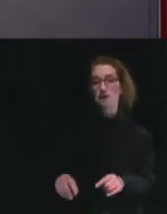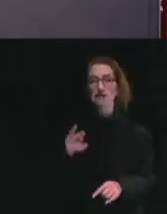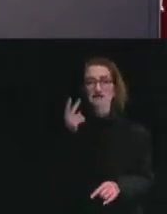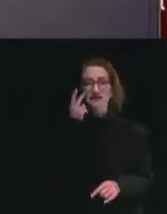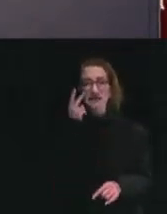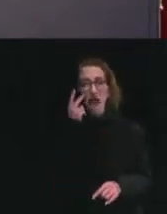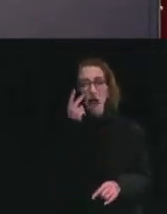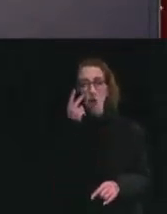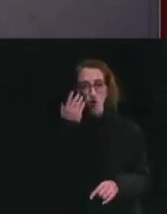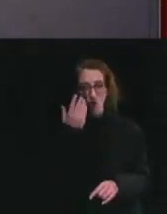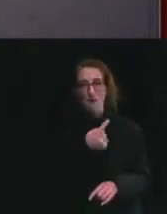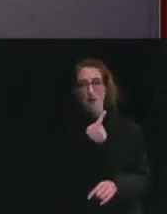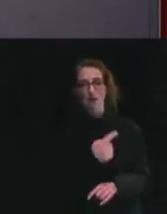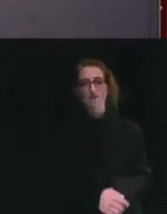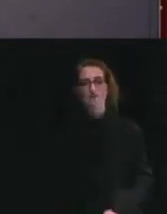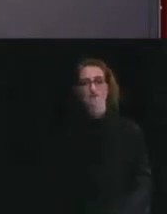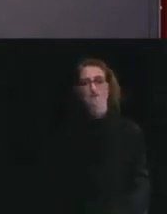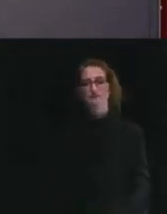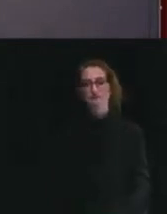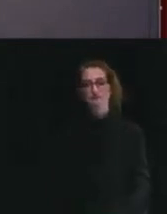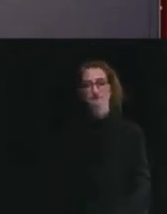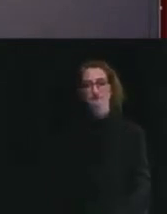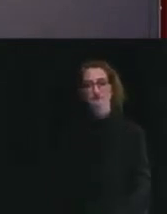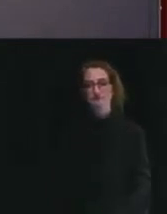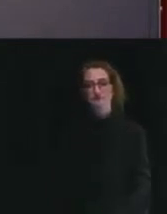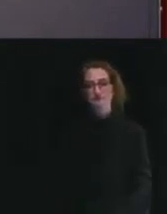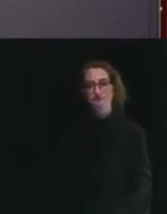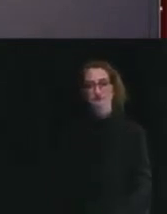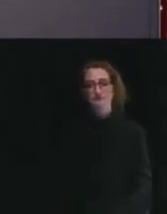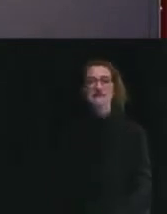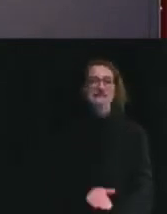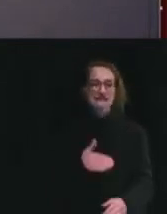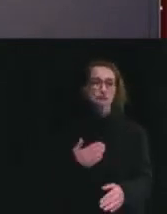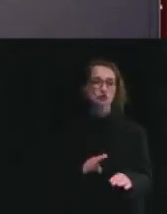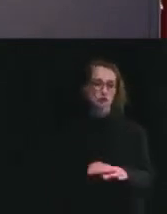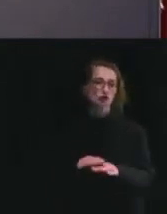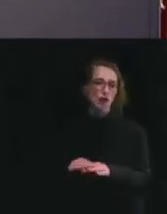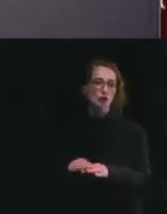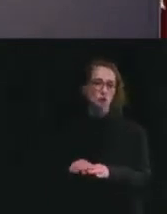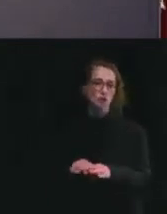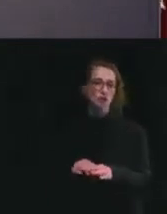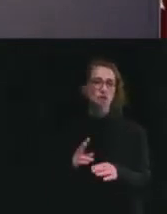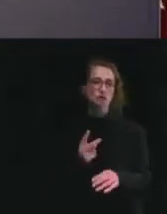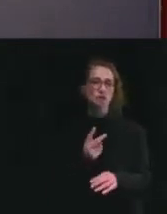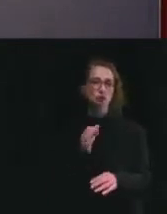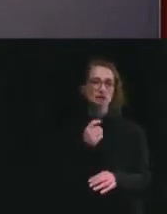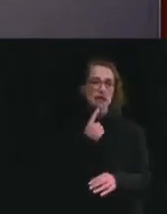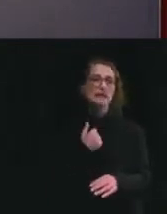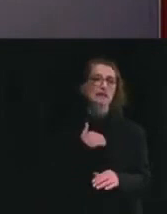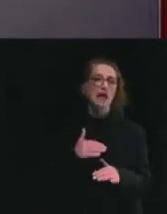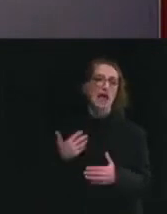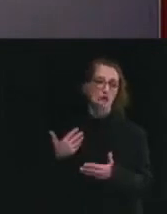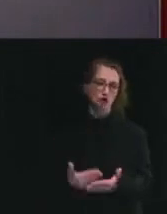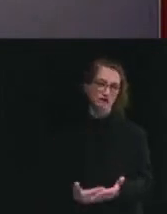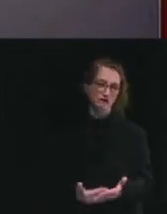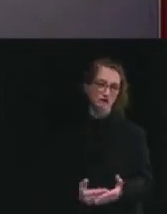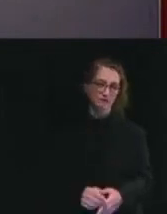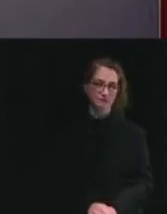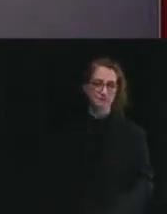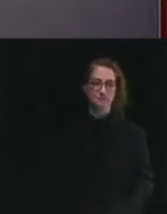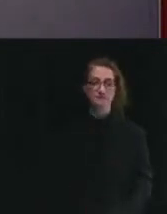that they have other reserves, and on the right-hand side you'd see how they are divided. They could give multiple answers, so there are